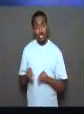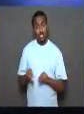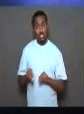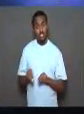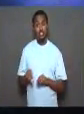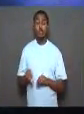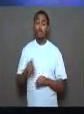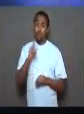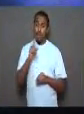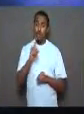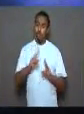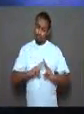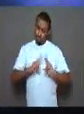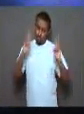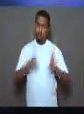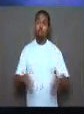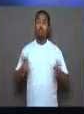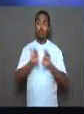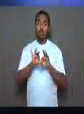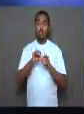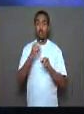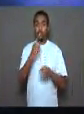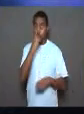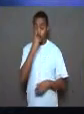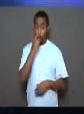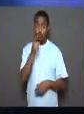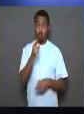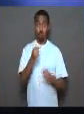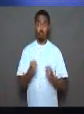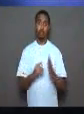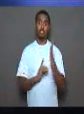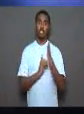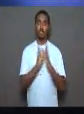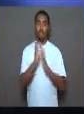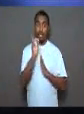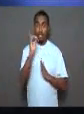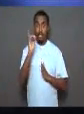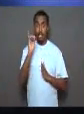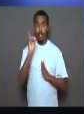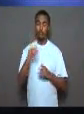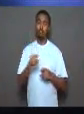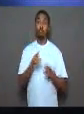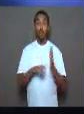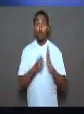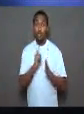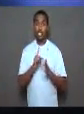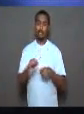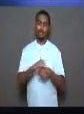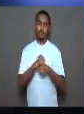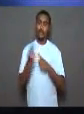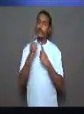Students, one of the most important skills you can develop is to practice